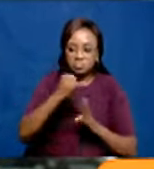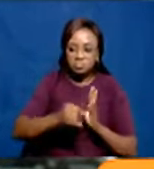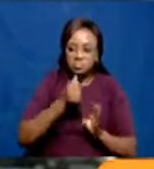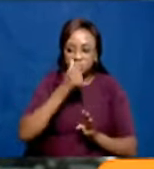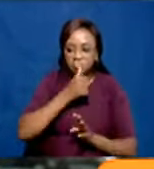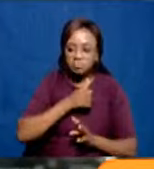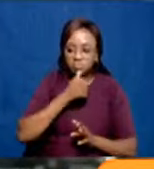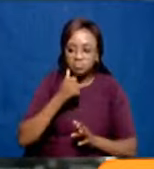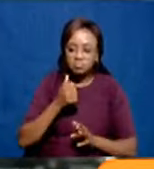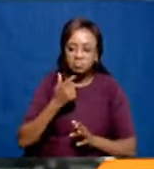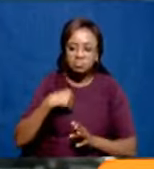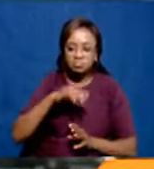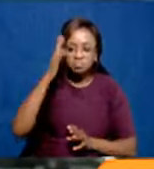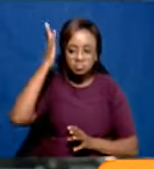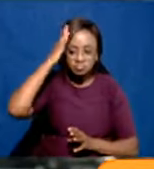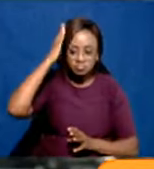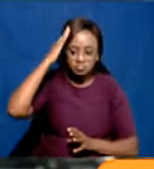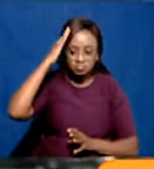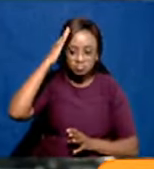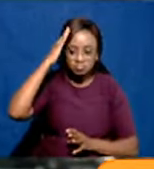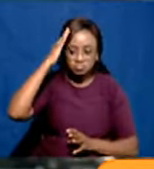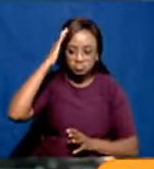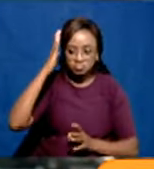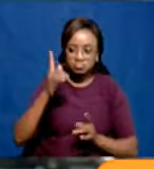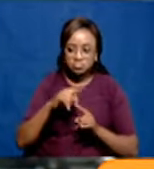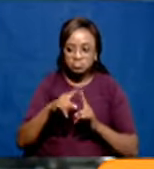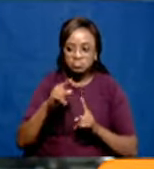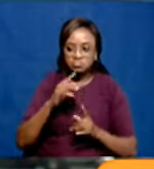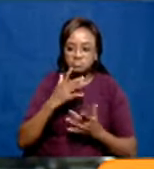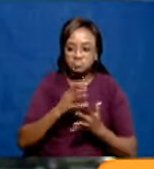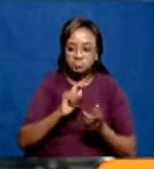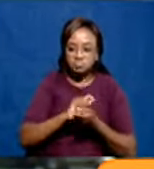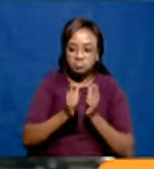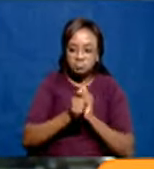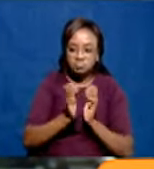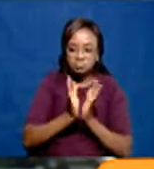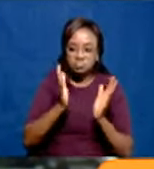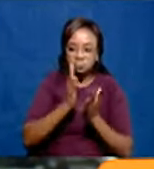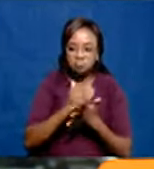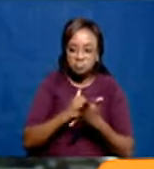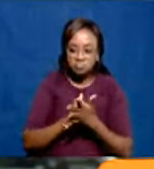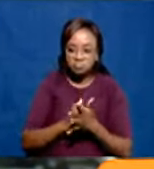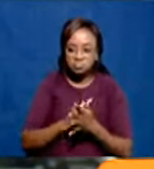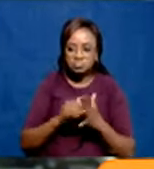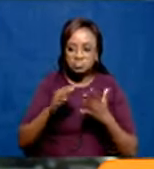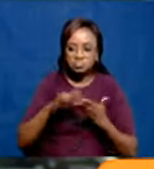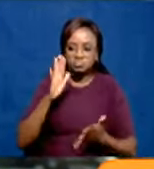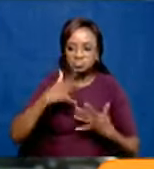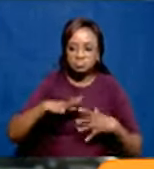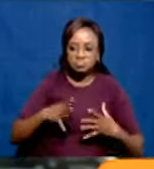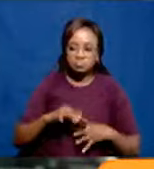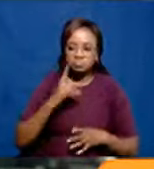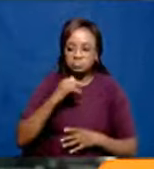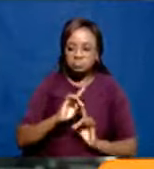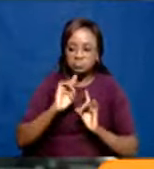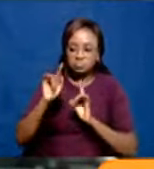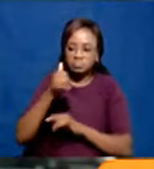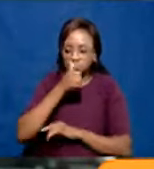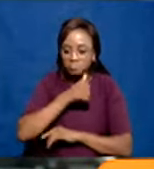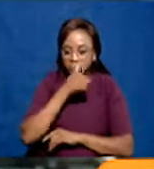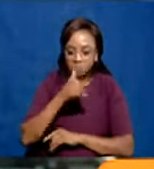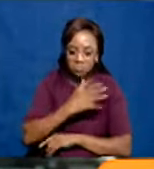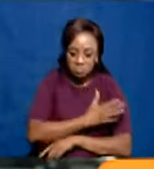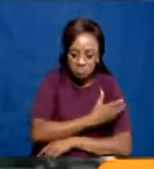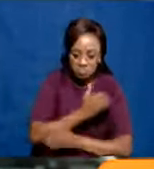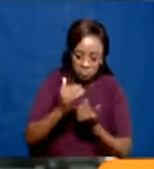facilities, because we know unless things change in the public sector, which we are demanding to change, most people will have to use funds to access